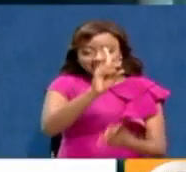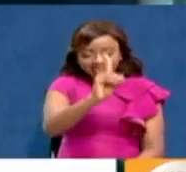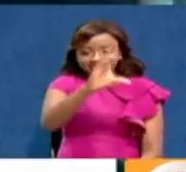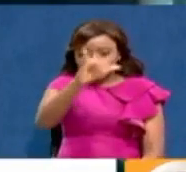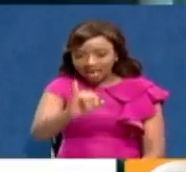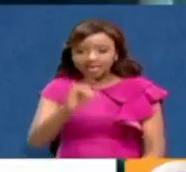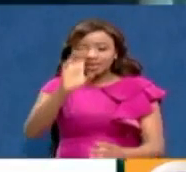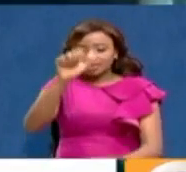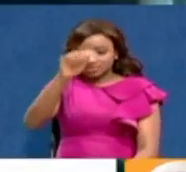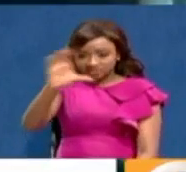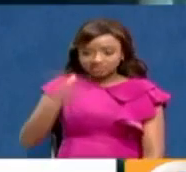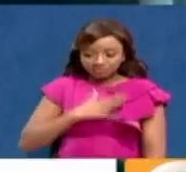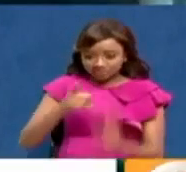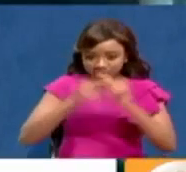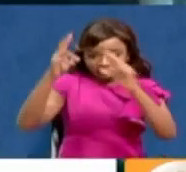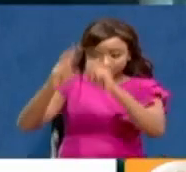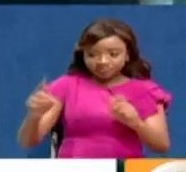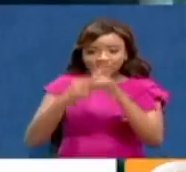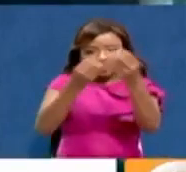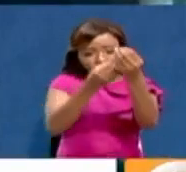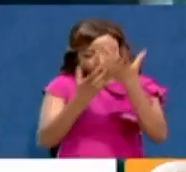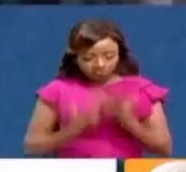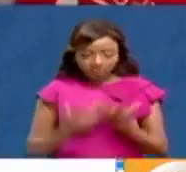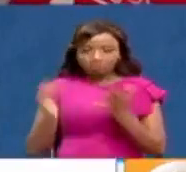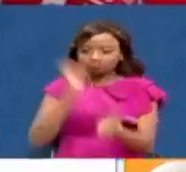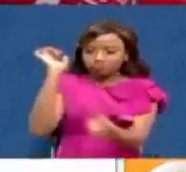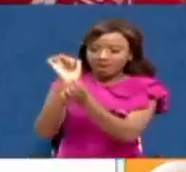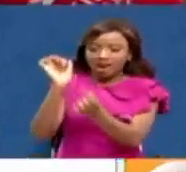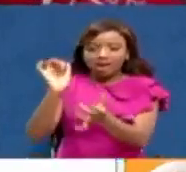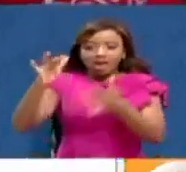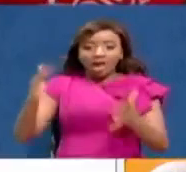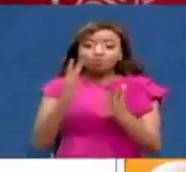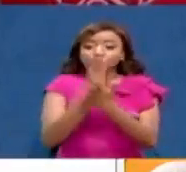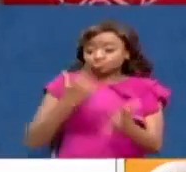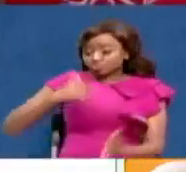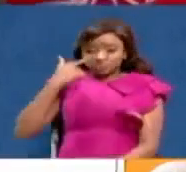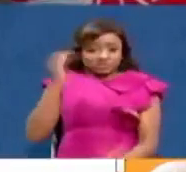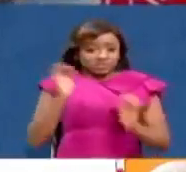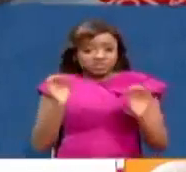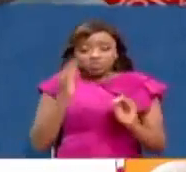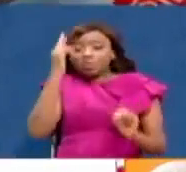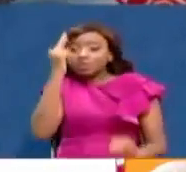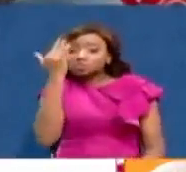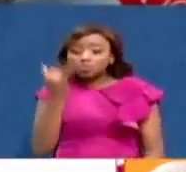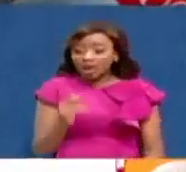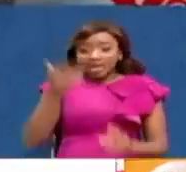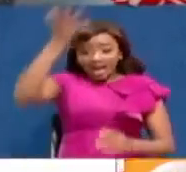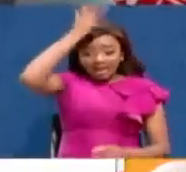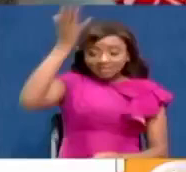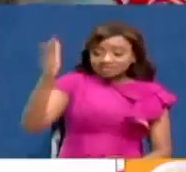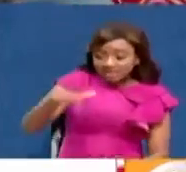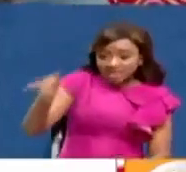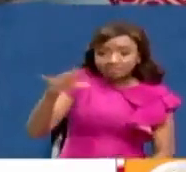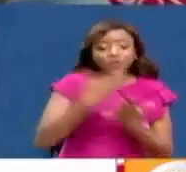EACC investigate the matter to inform subsequent prosecution. We don't see the reason why a nurse in Pumwani now or